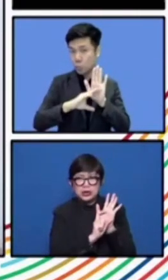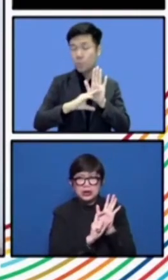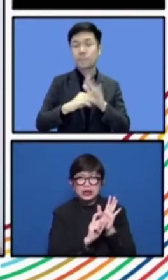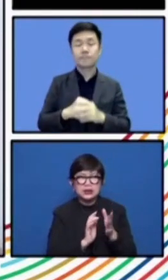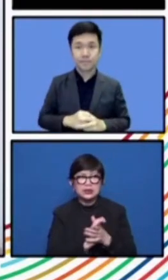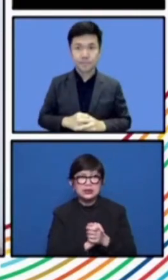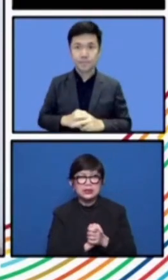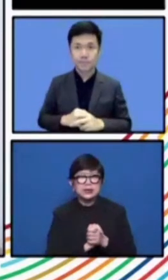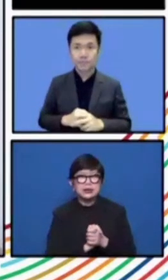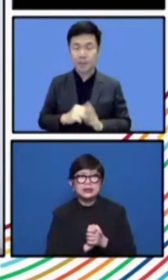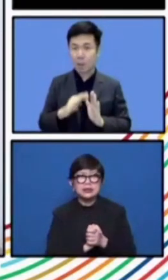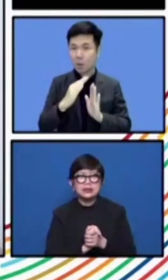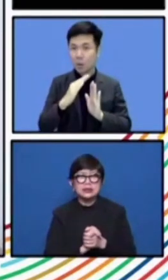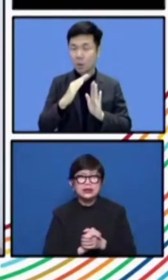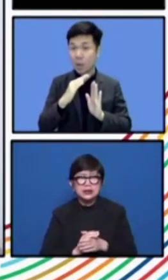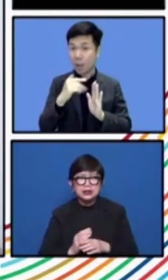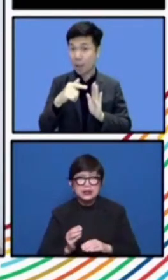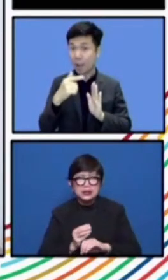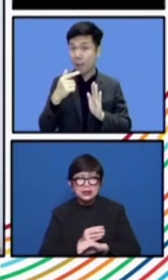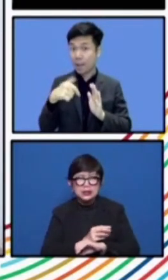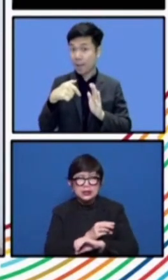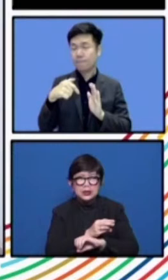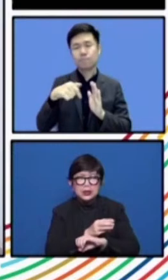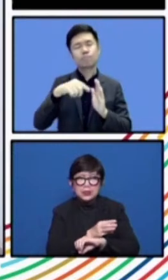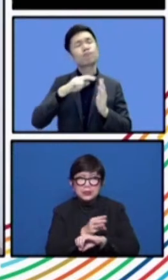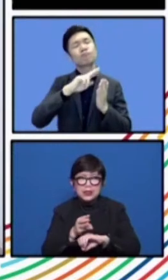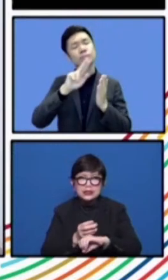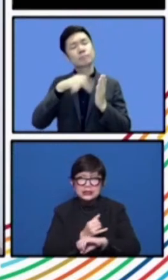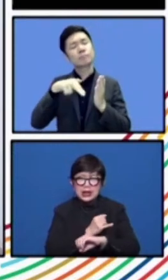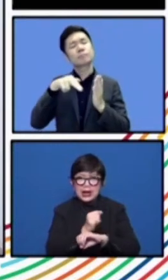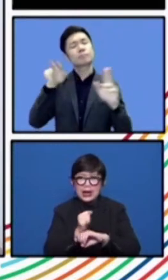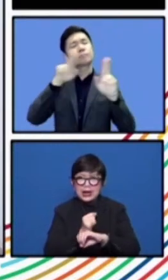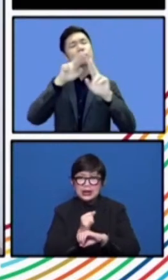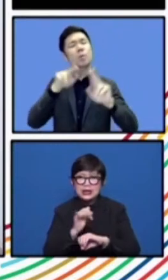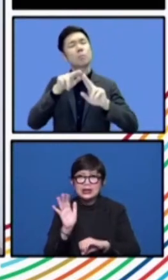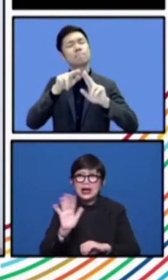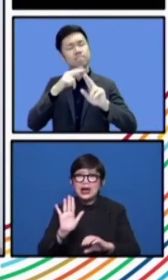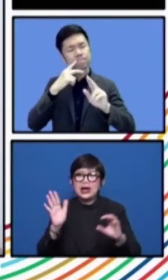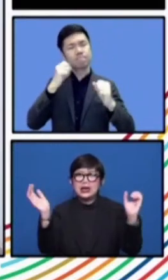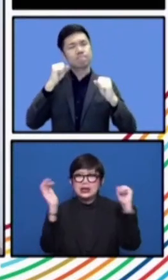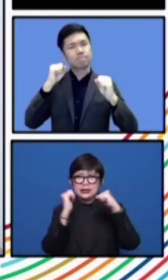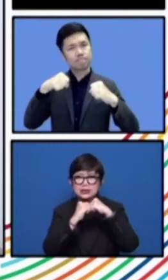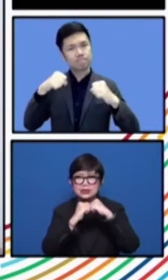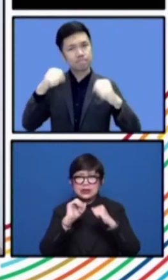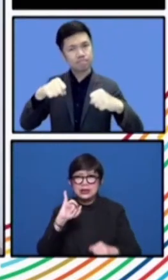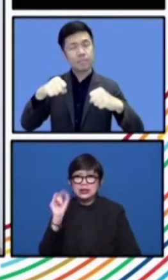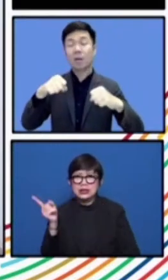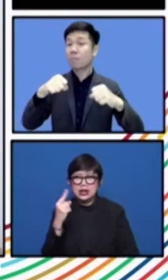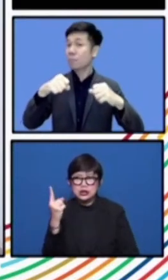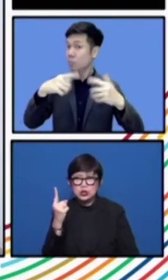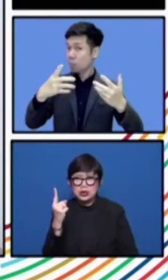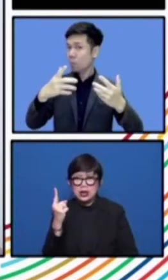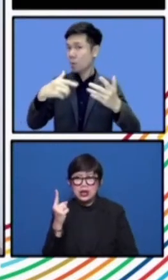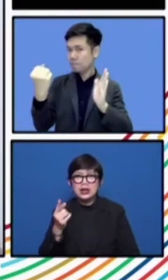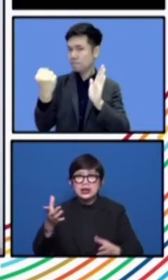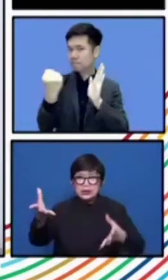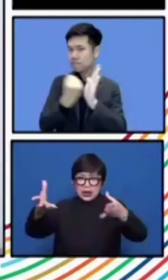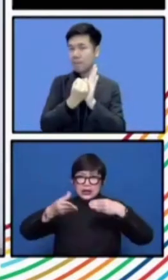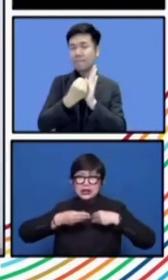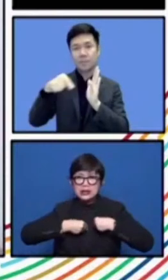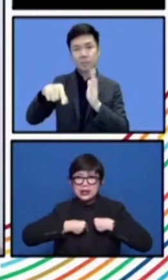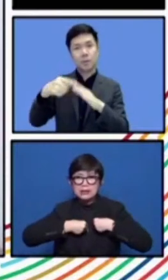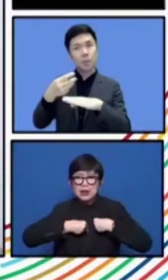or other International agreement which is finally accepted by or on behalf of the Republic